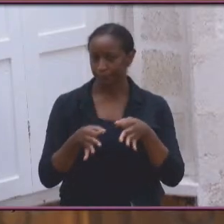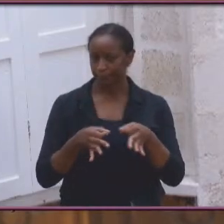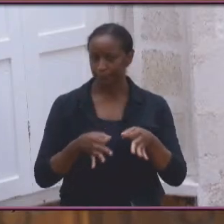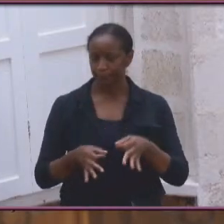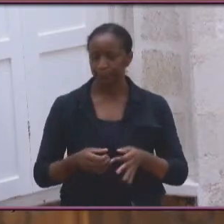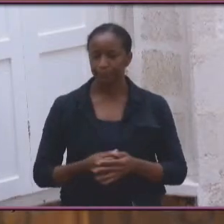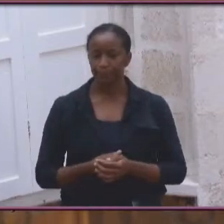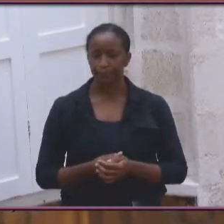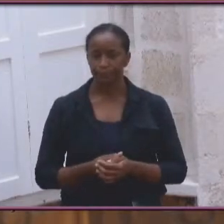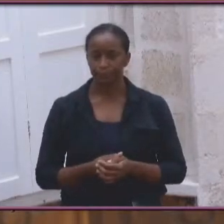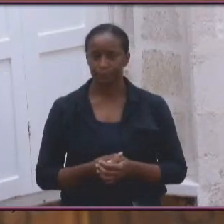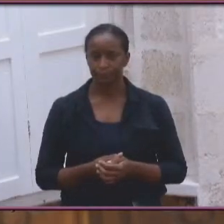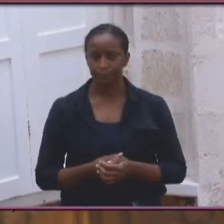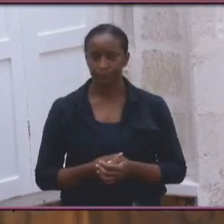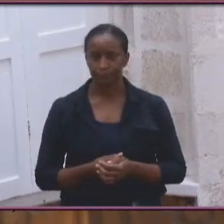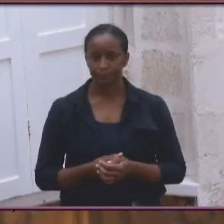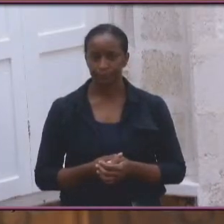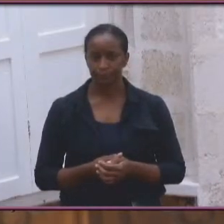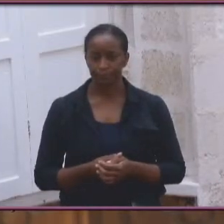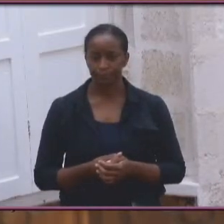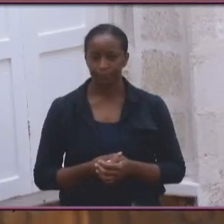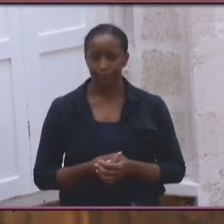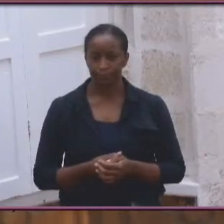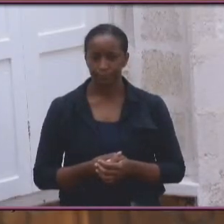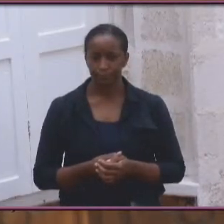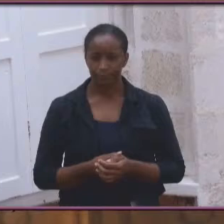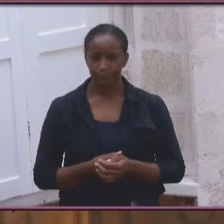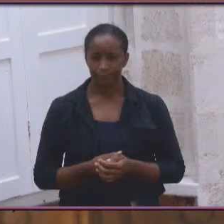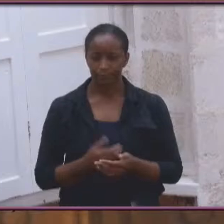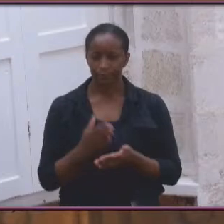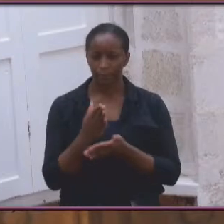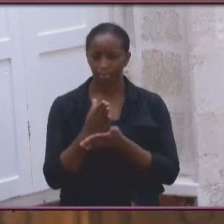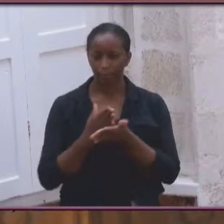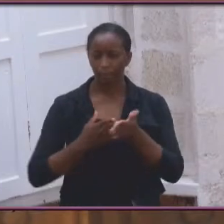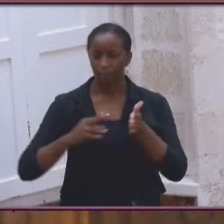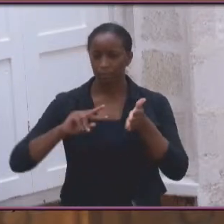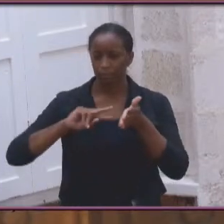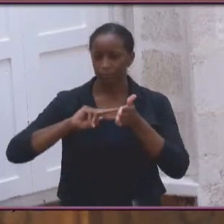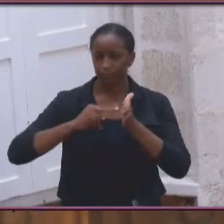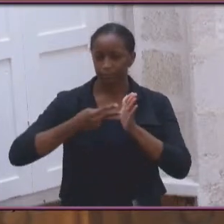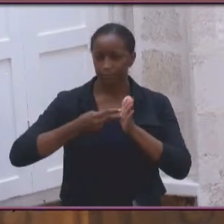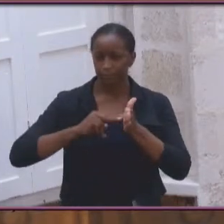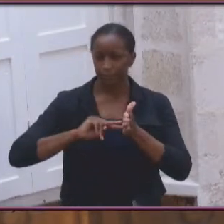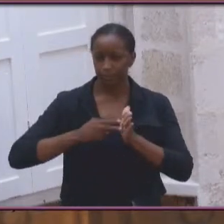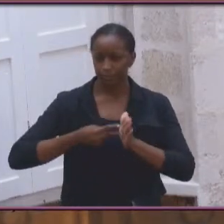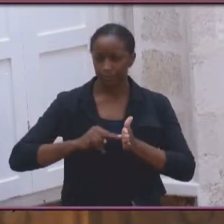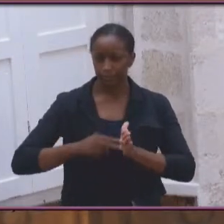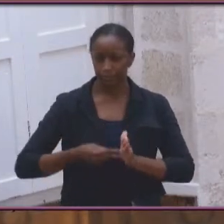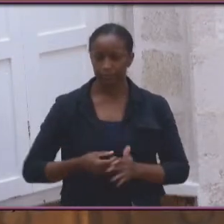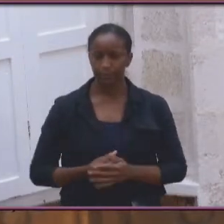a few new definitions to reflect contemporary circumstances, although there's still